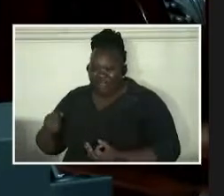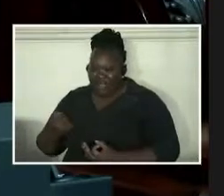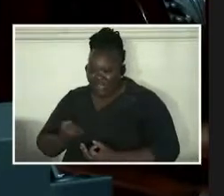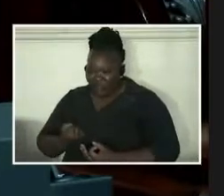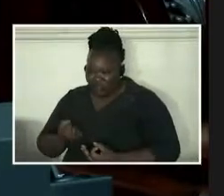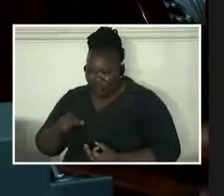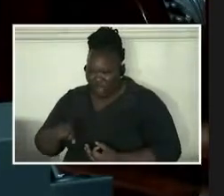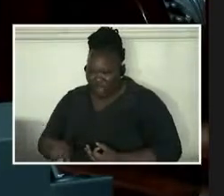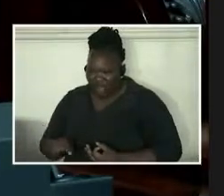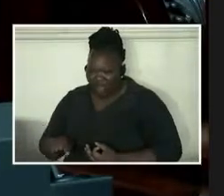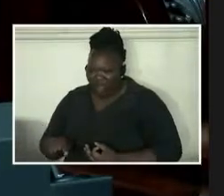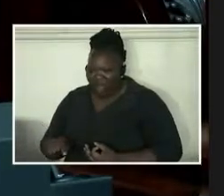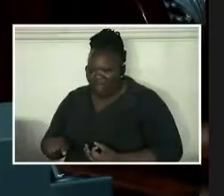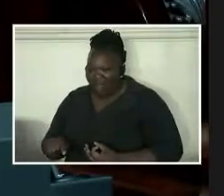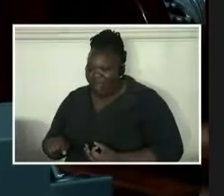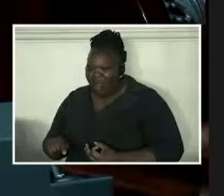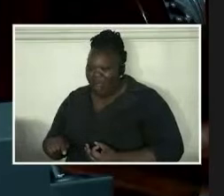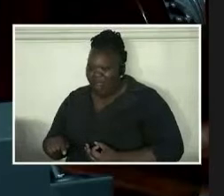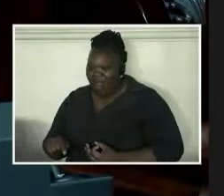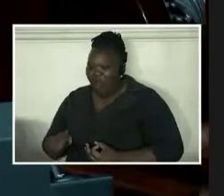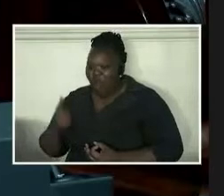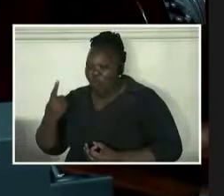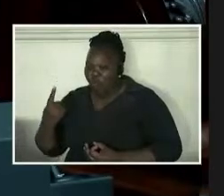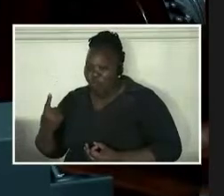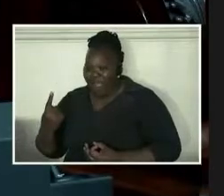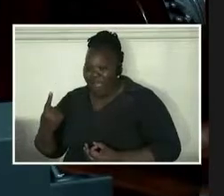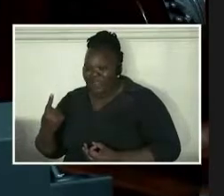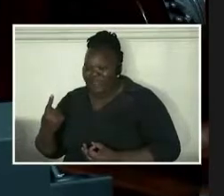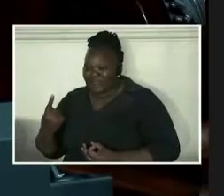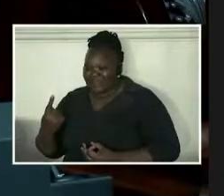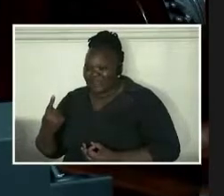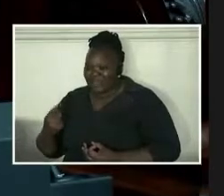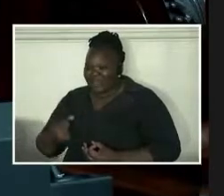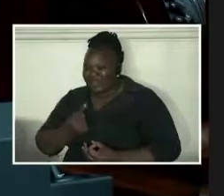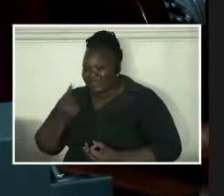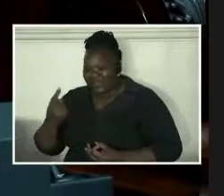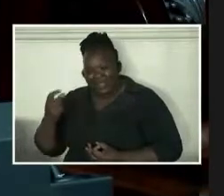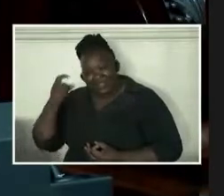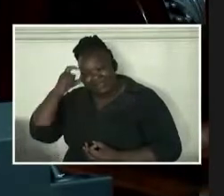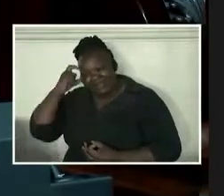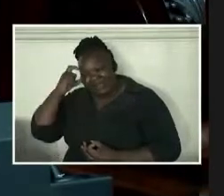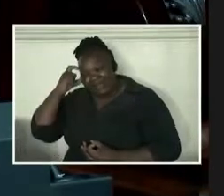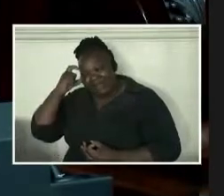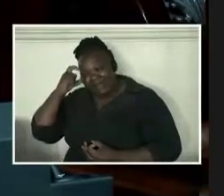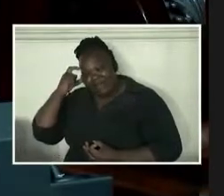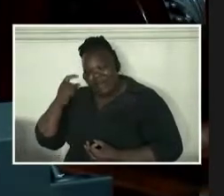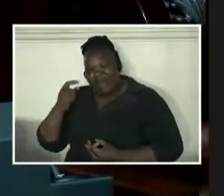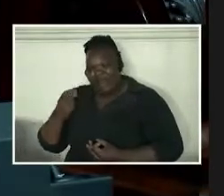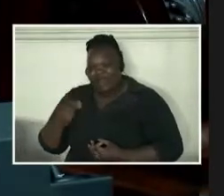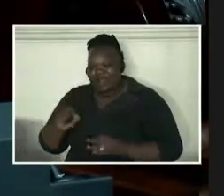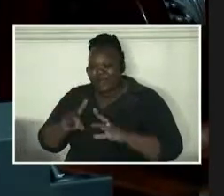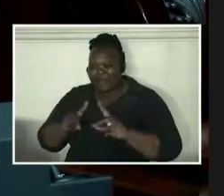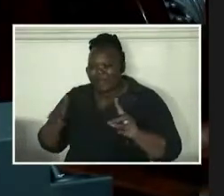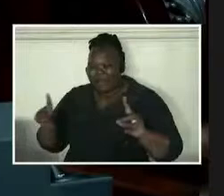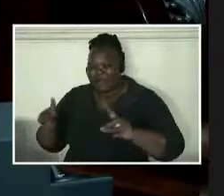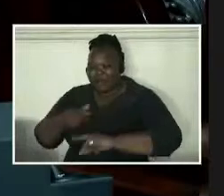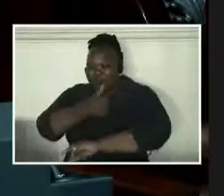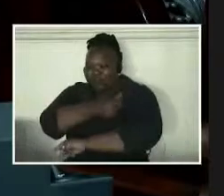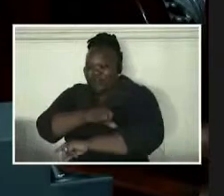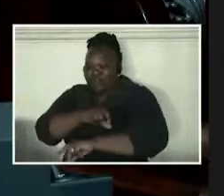house will one day sleep in a public hospital without fear i thank you